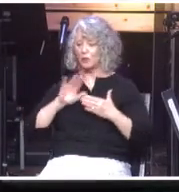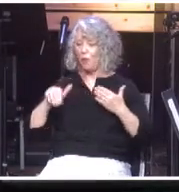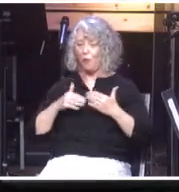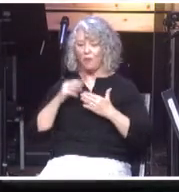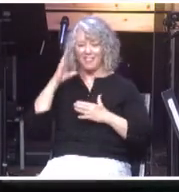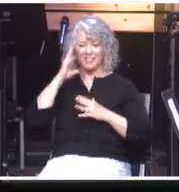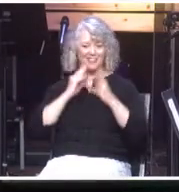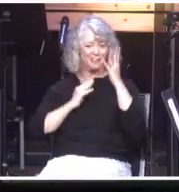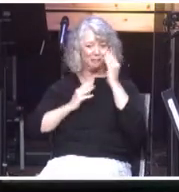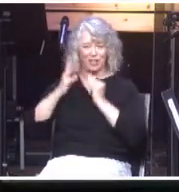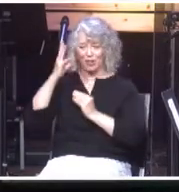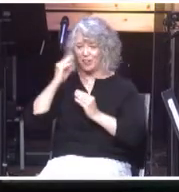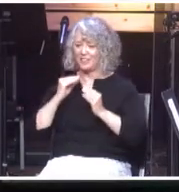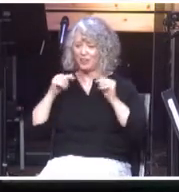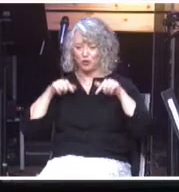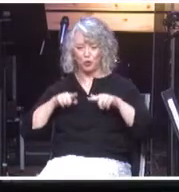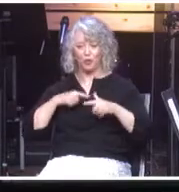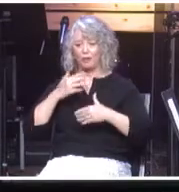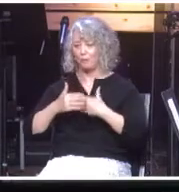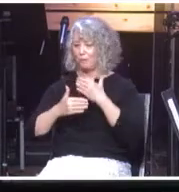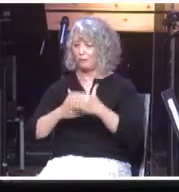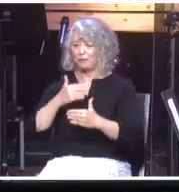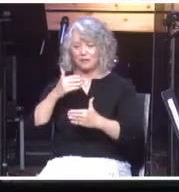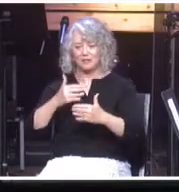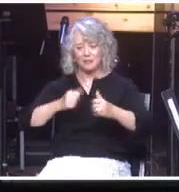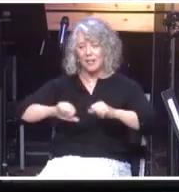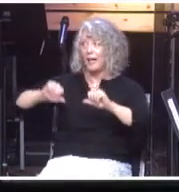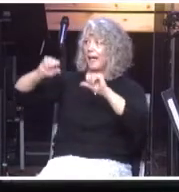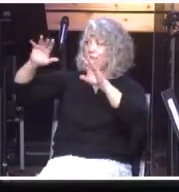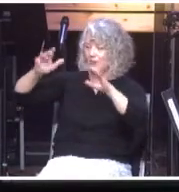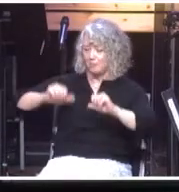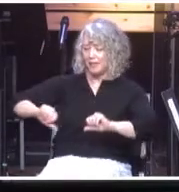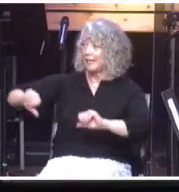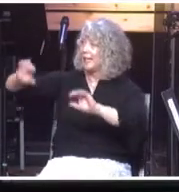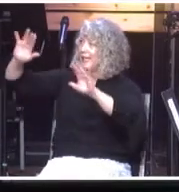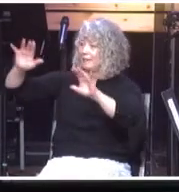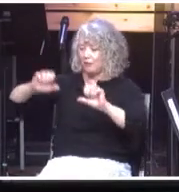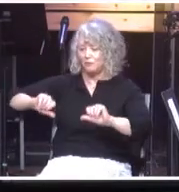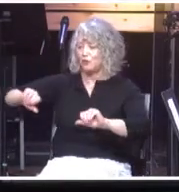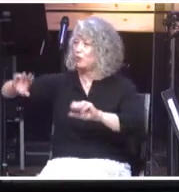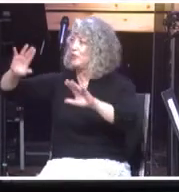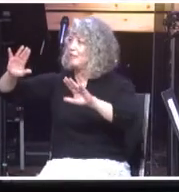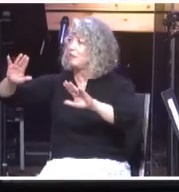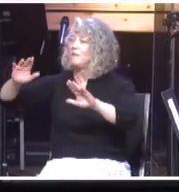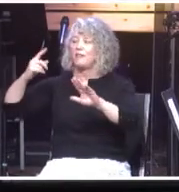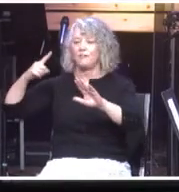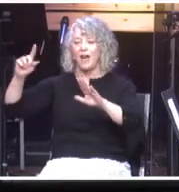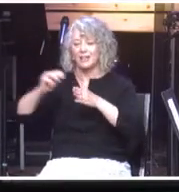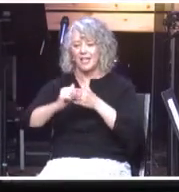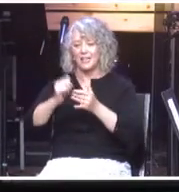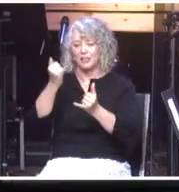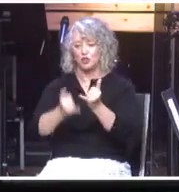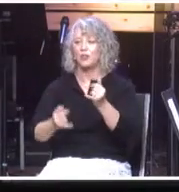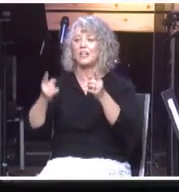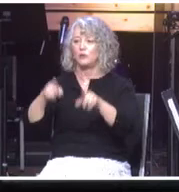intermediate events and circumstances that will bring us to that outcome.